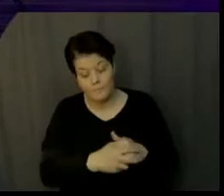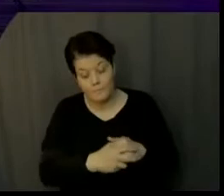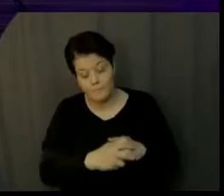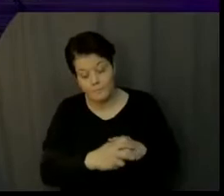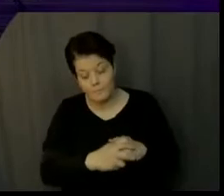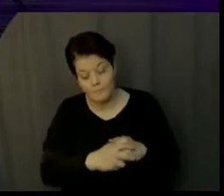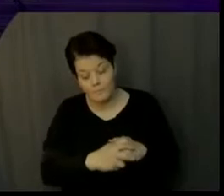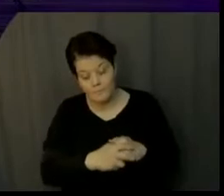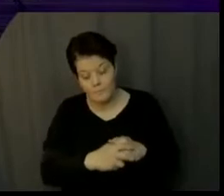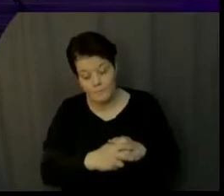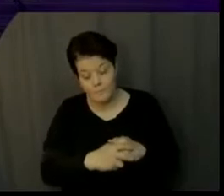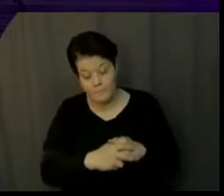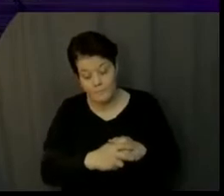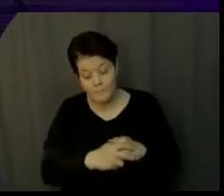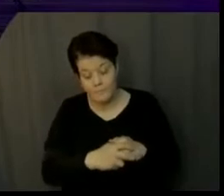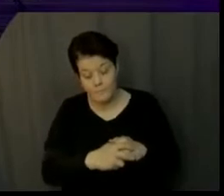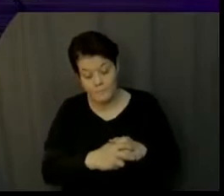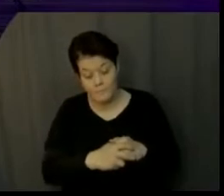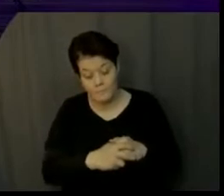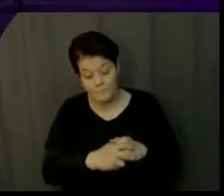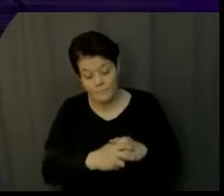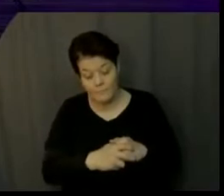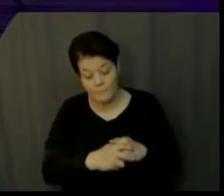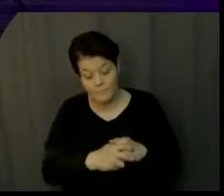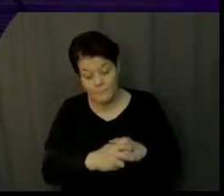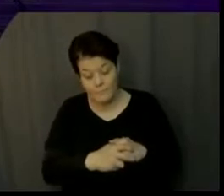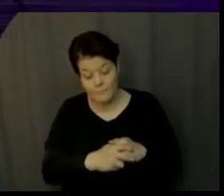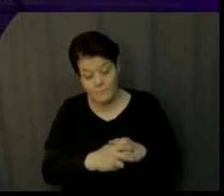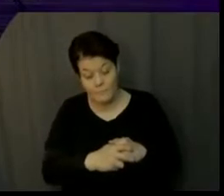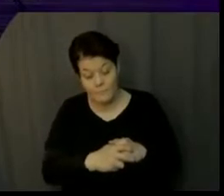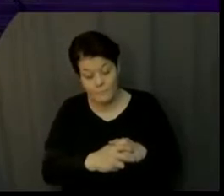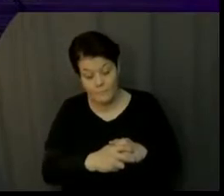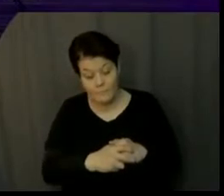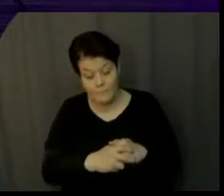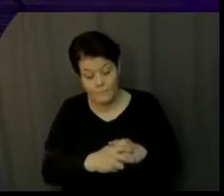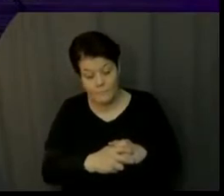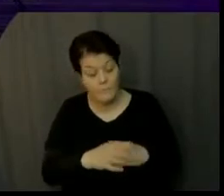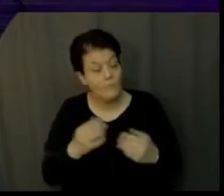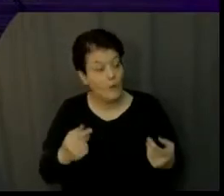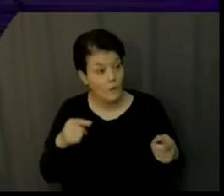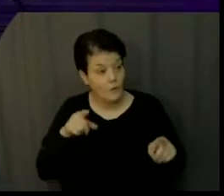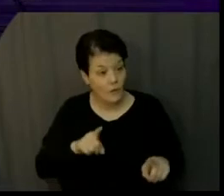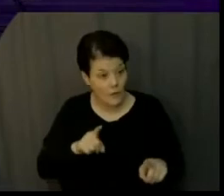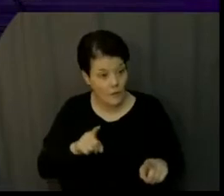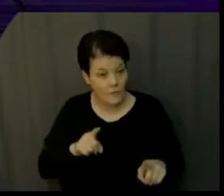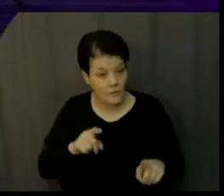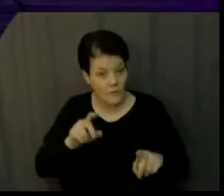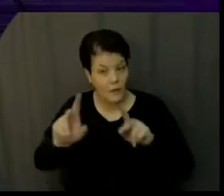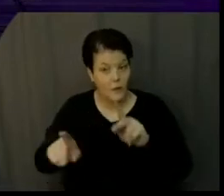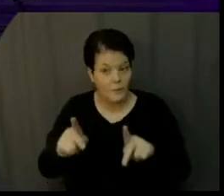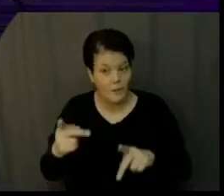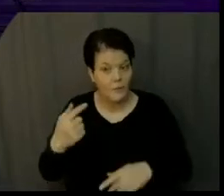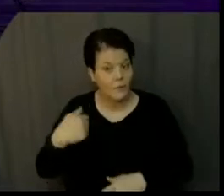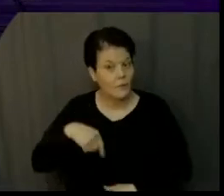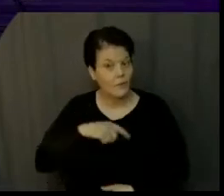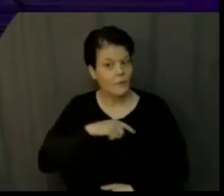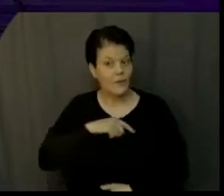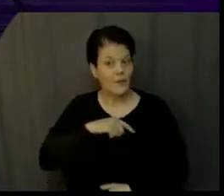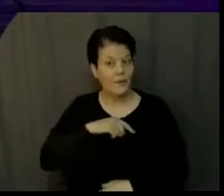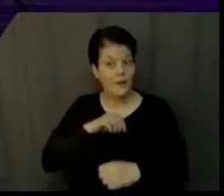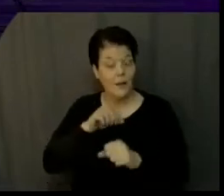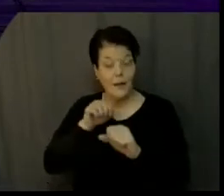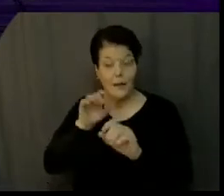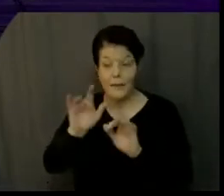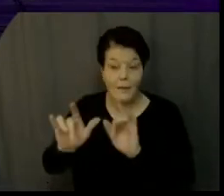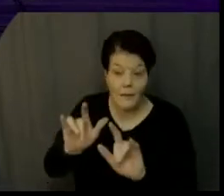And it has caused us to, instead of loving people and caring for people